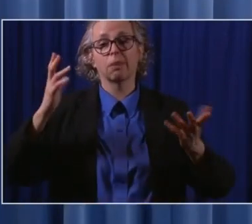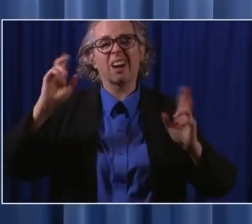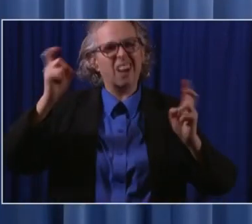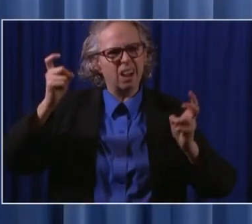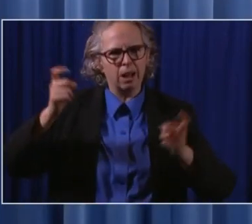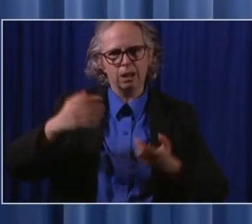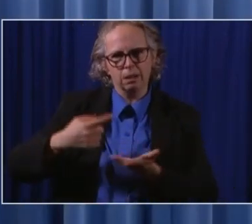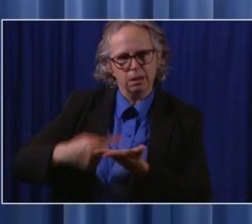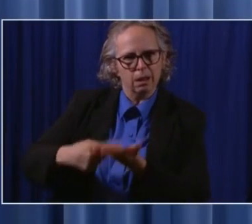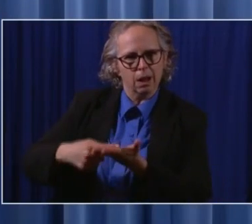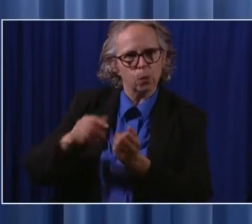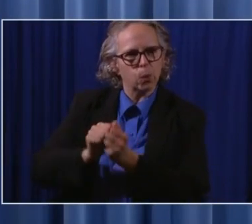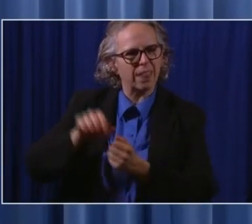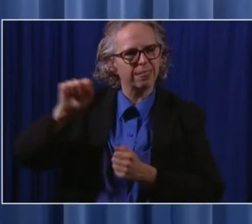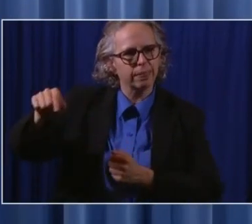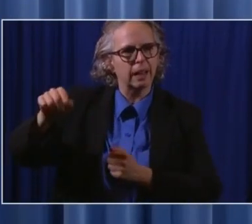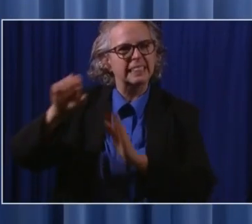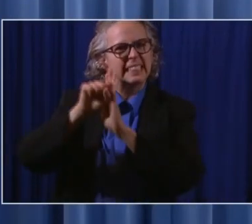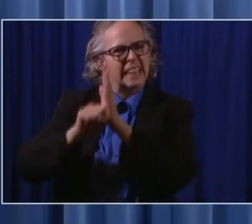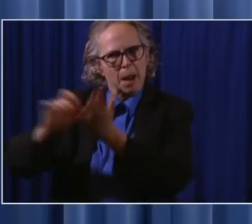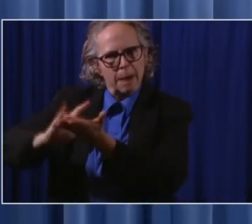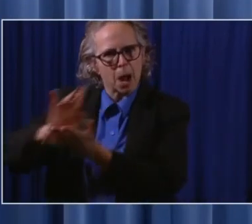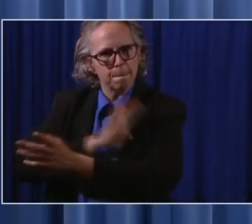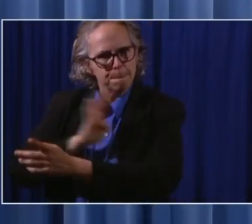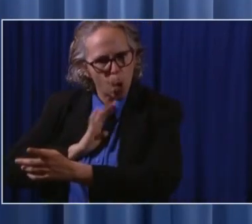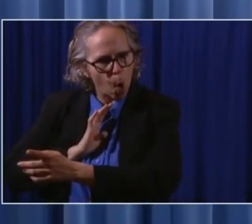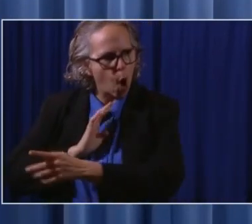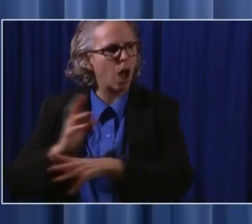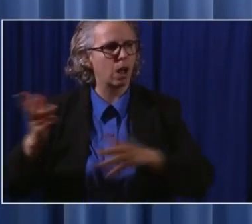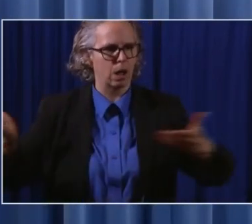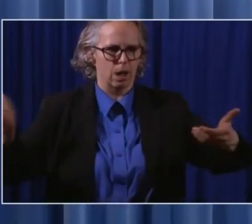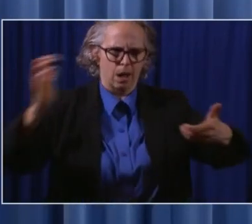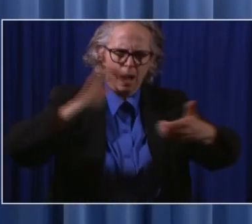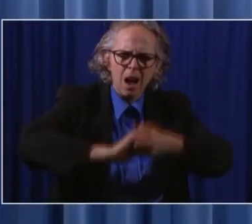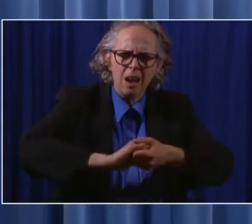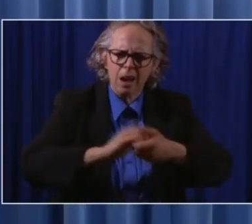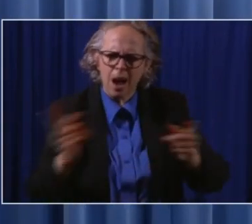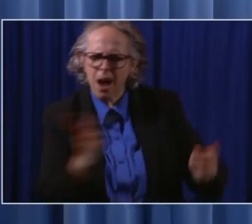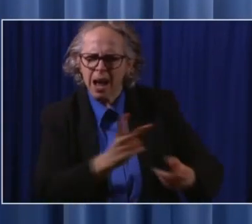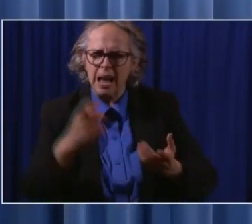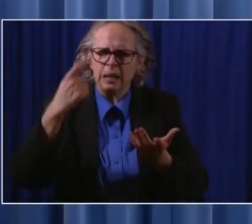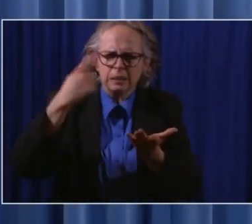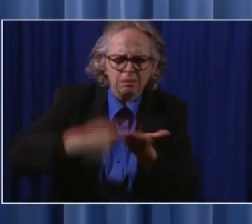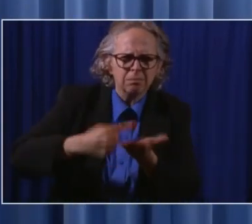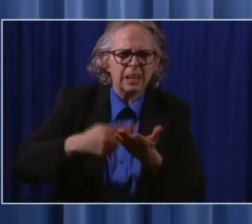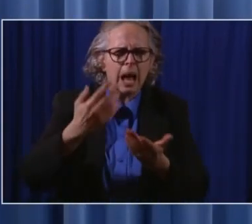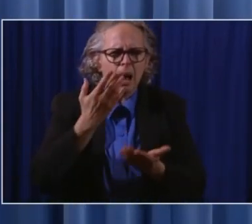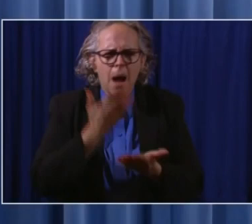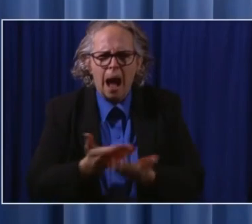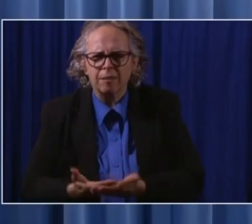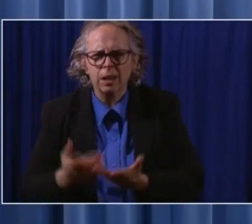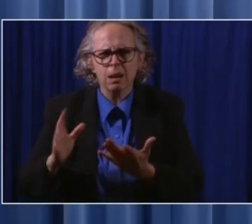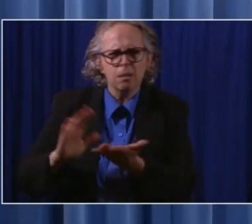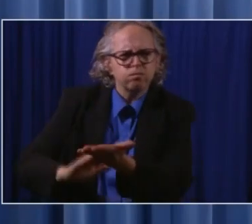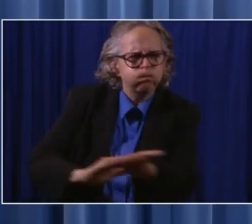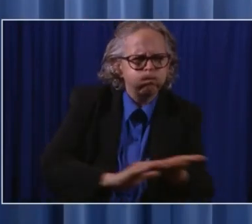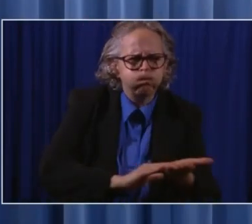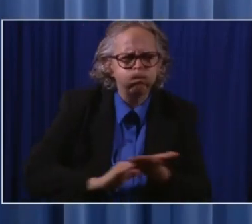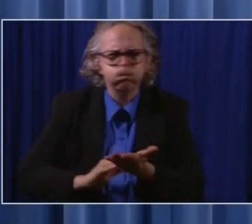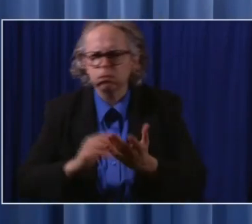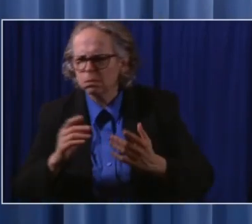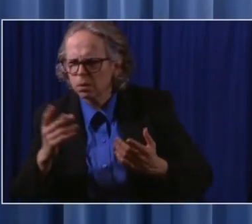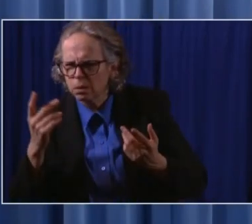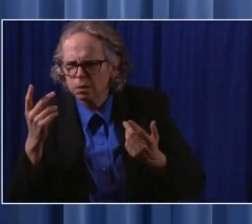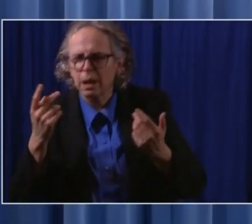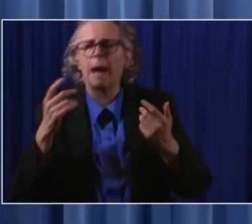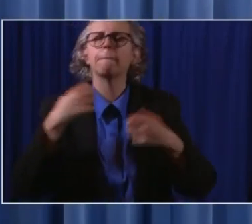hearing all the evidence, weighing the evidence, getting input, and you make that decision. That's what